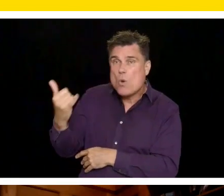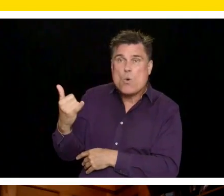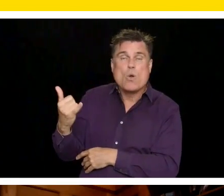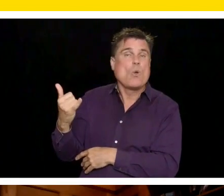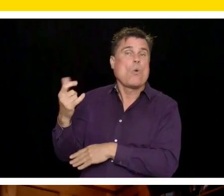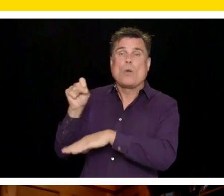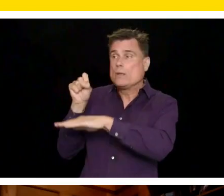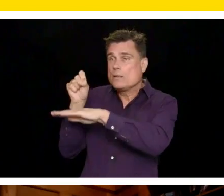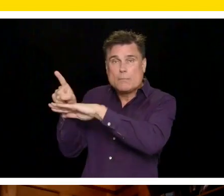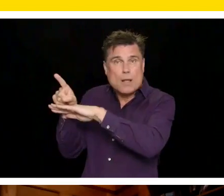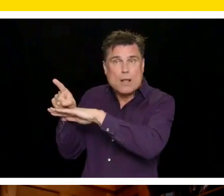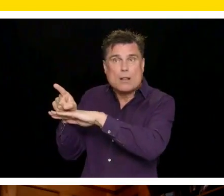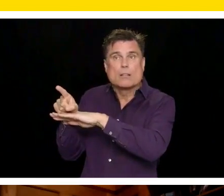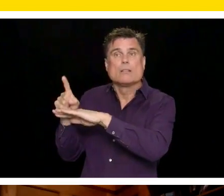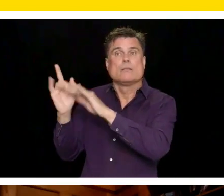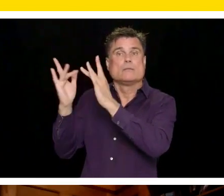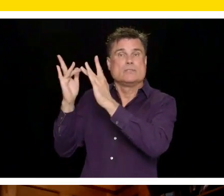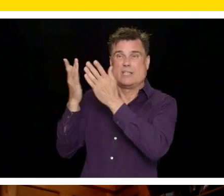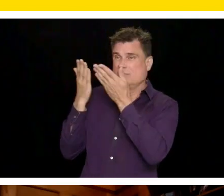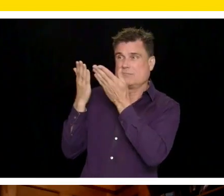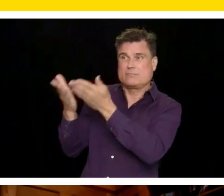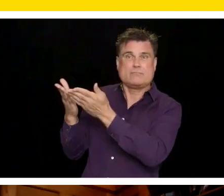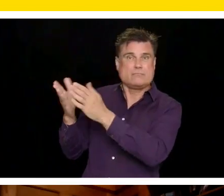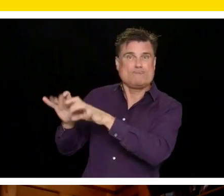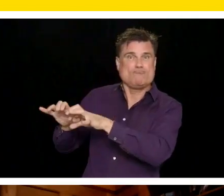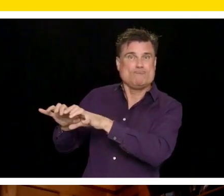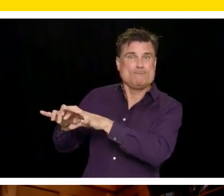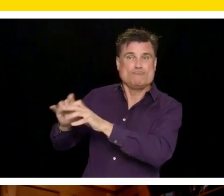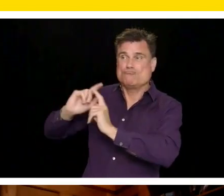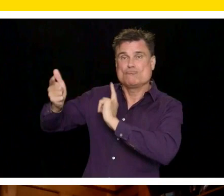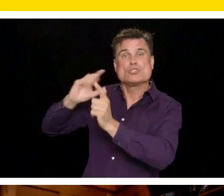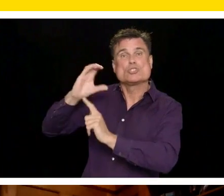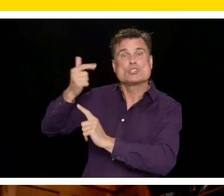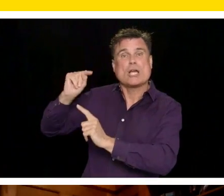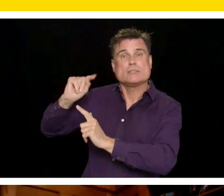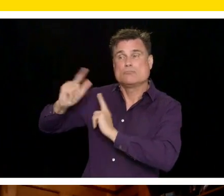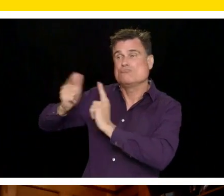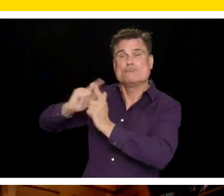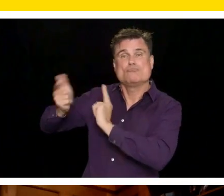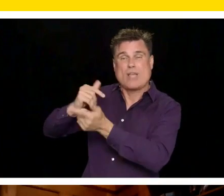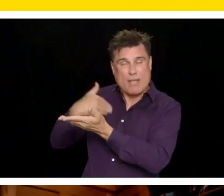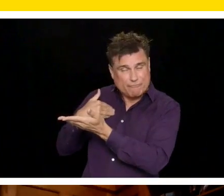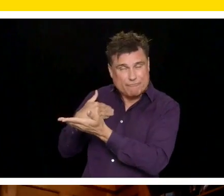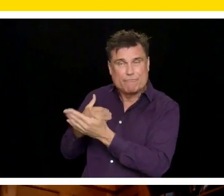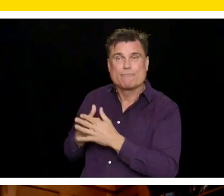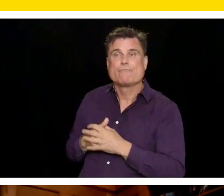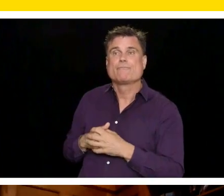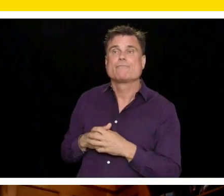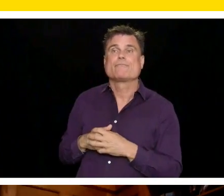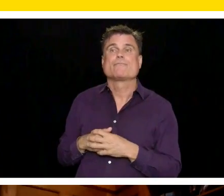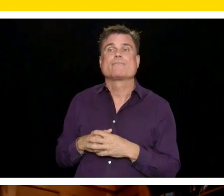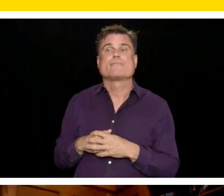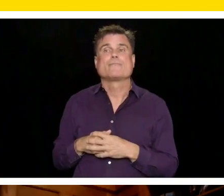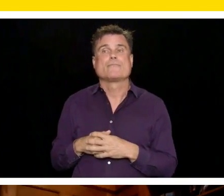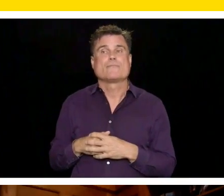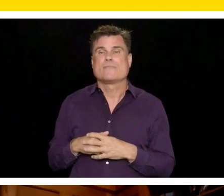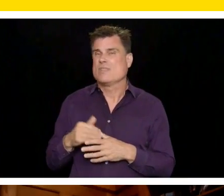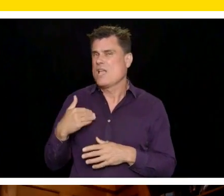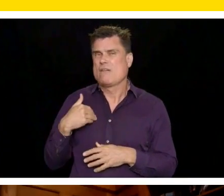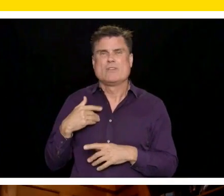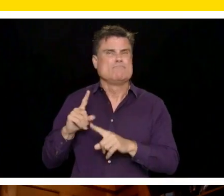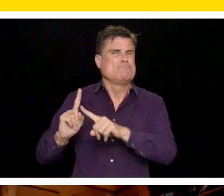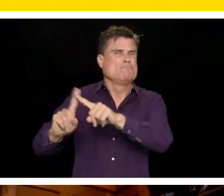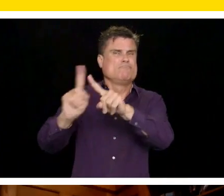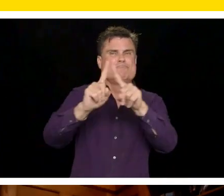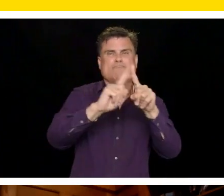online, there are several support services that have been started up in the province since this crisis. I've been